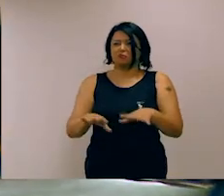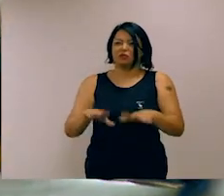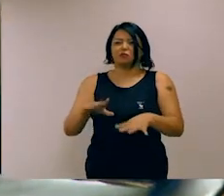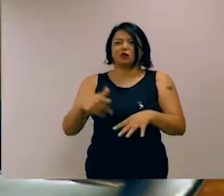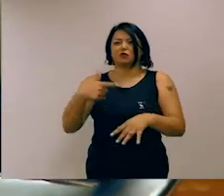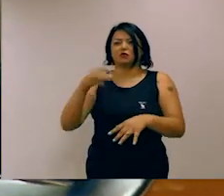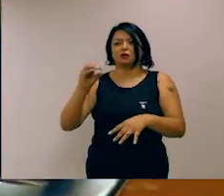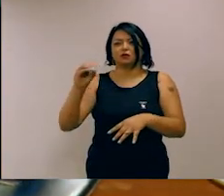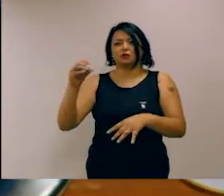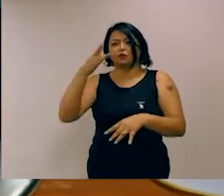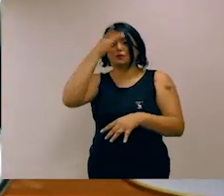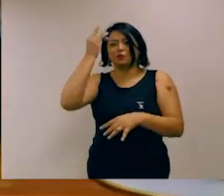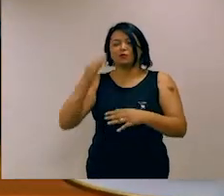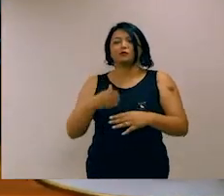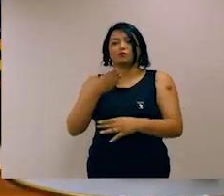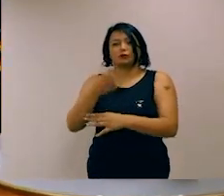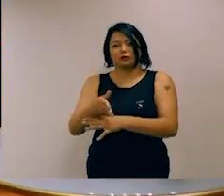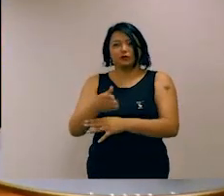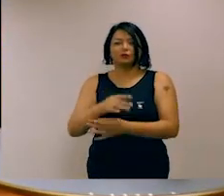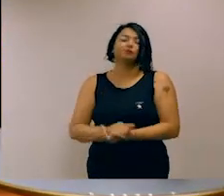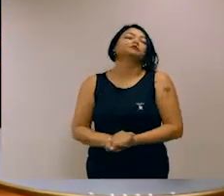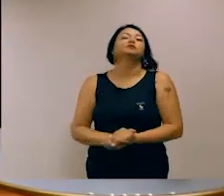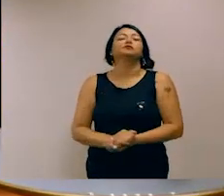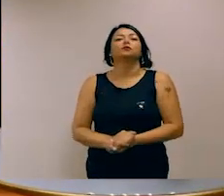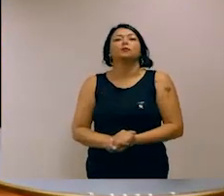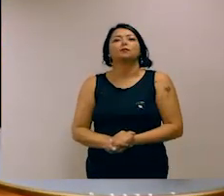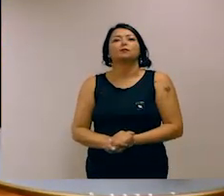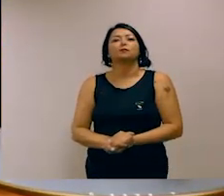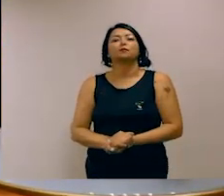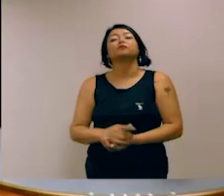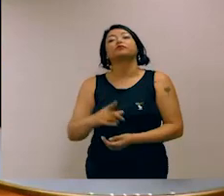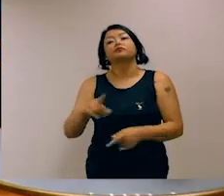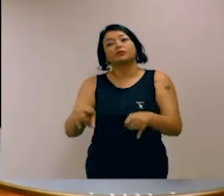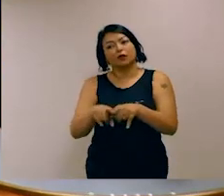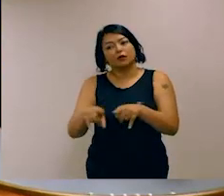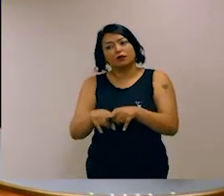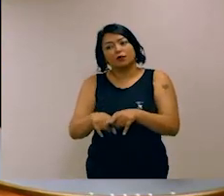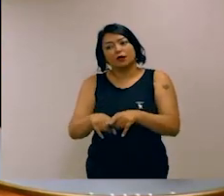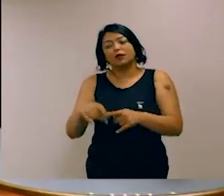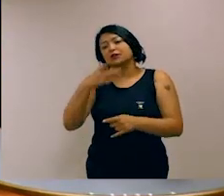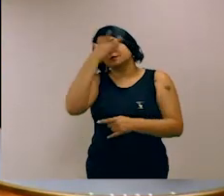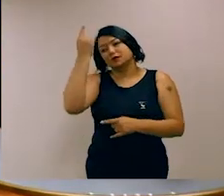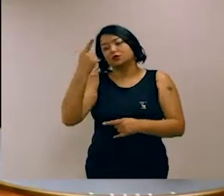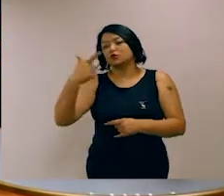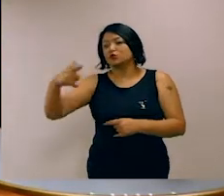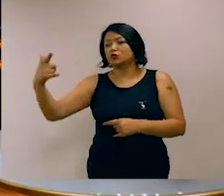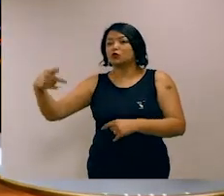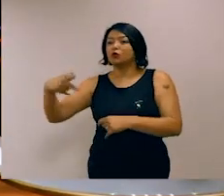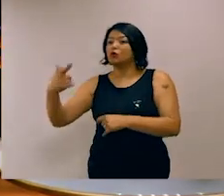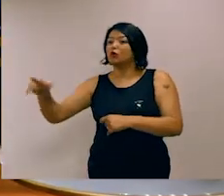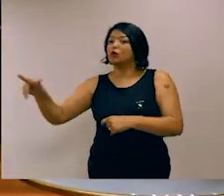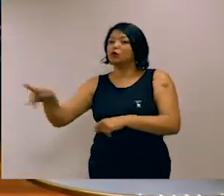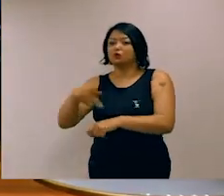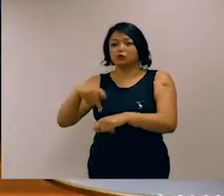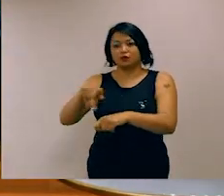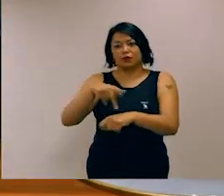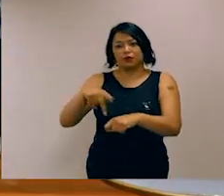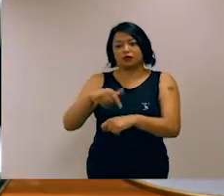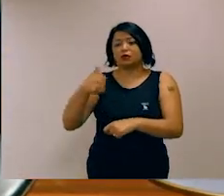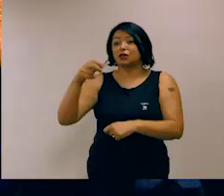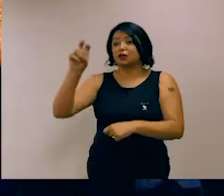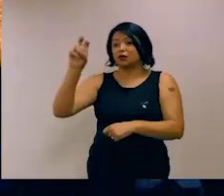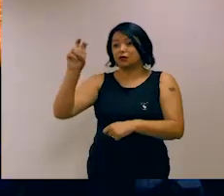200 people online. I would like to thank our foreign delegation. We have representatives of